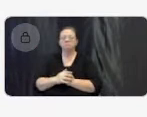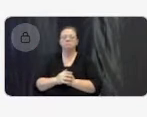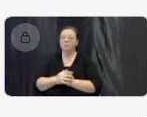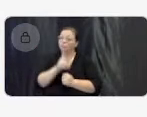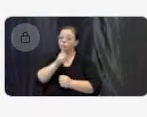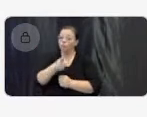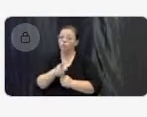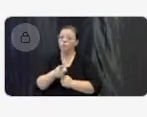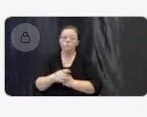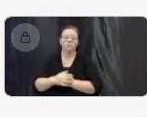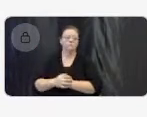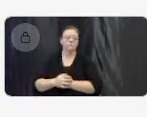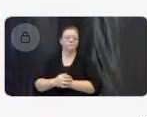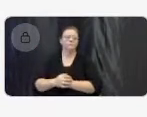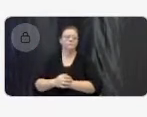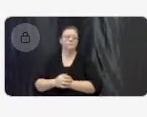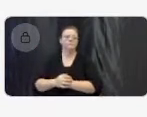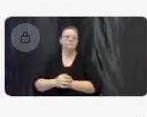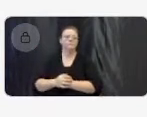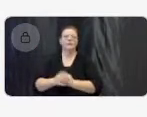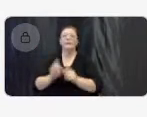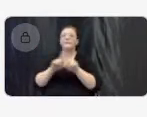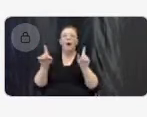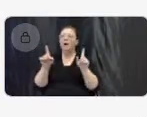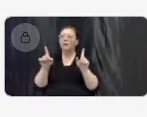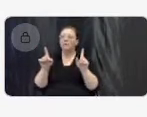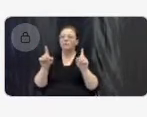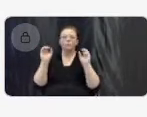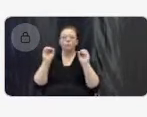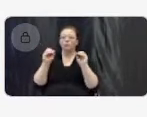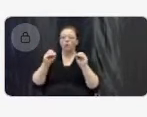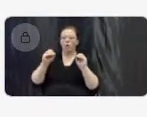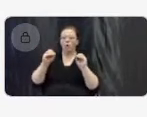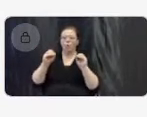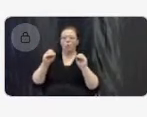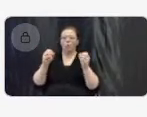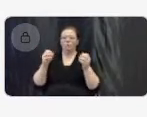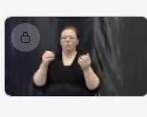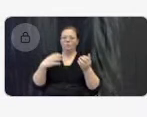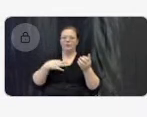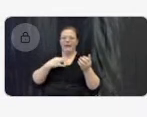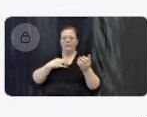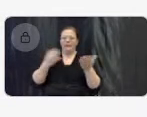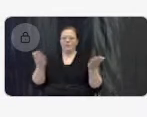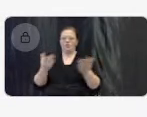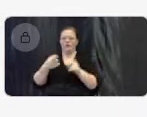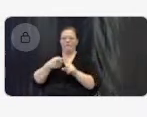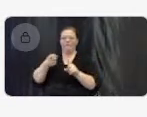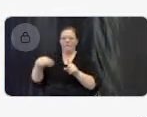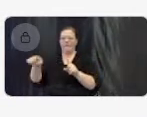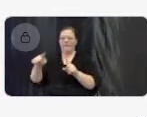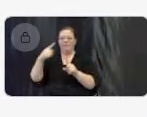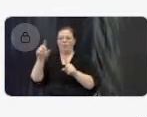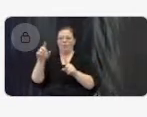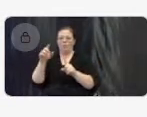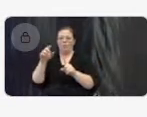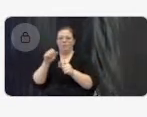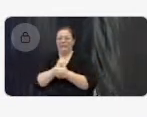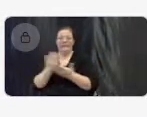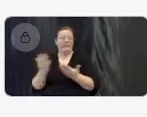That's true. But there's no application here from them for anything.